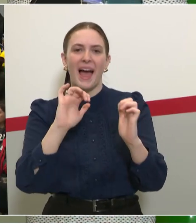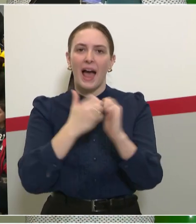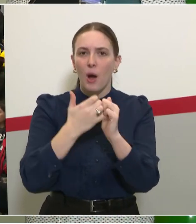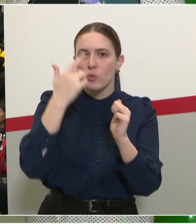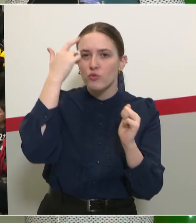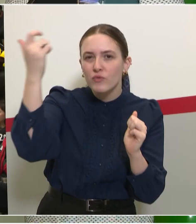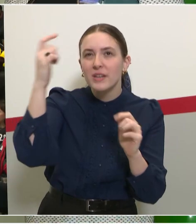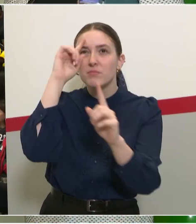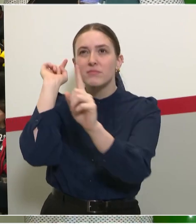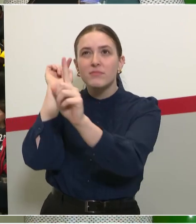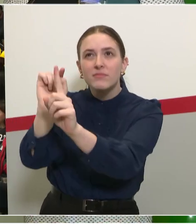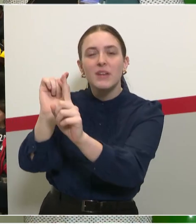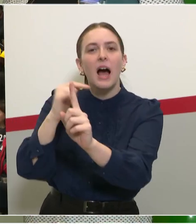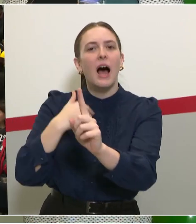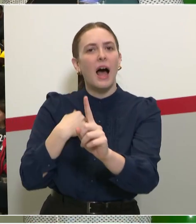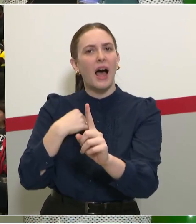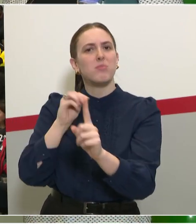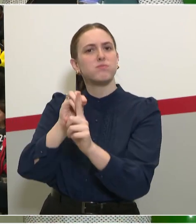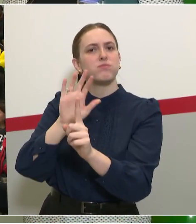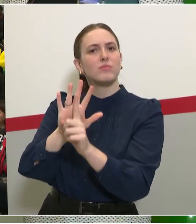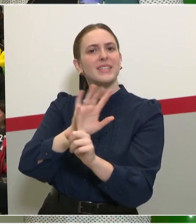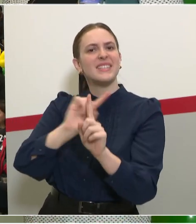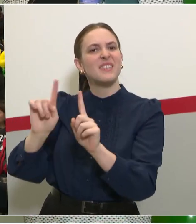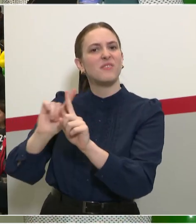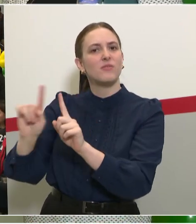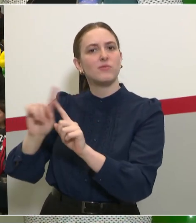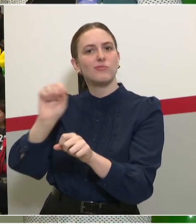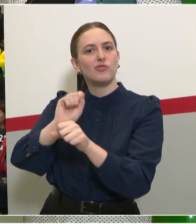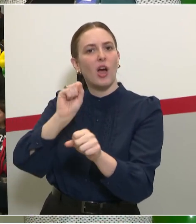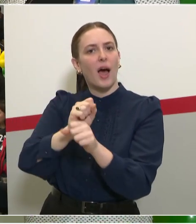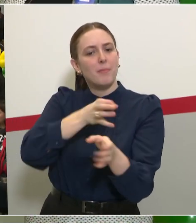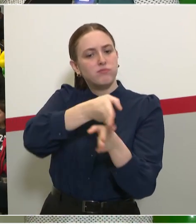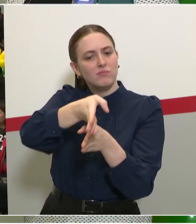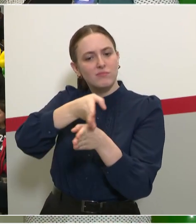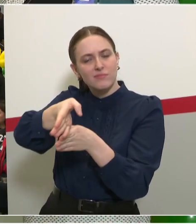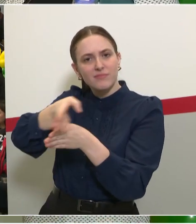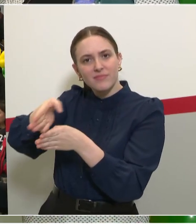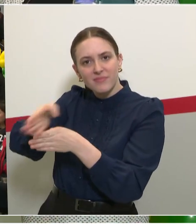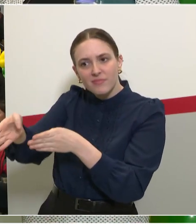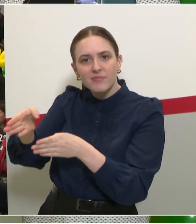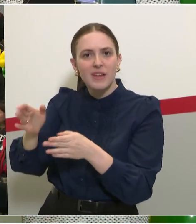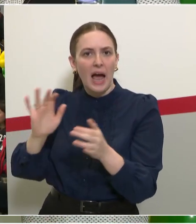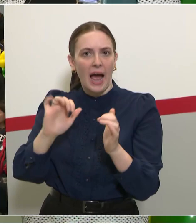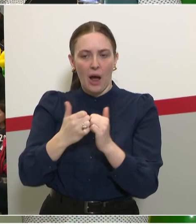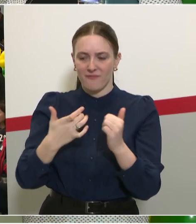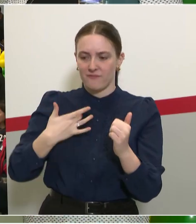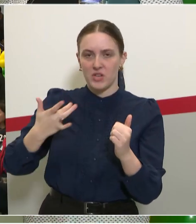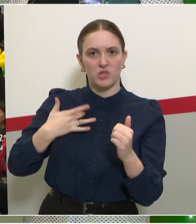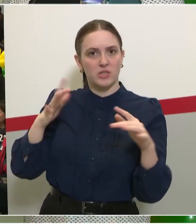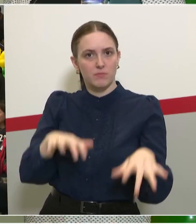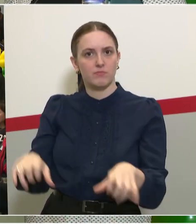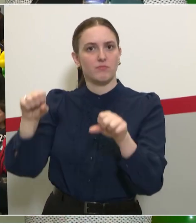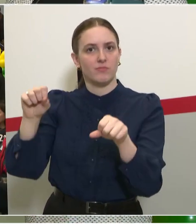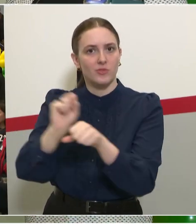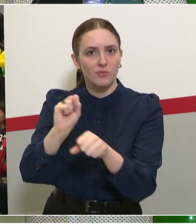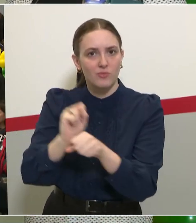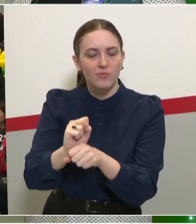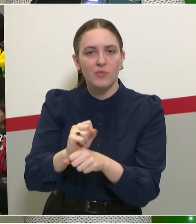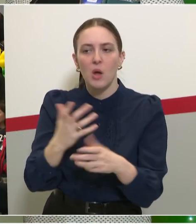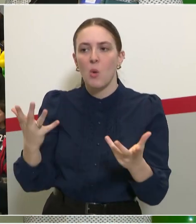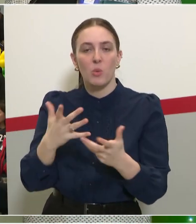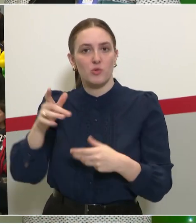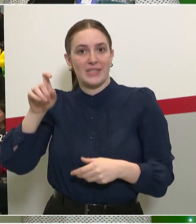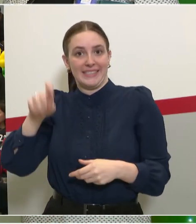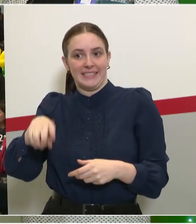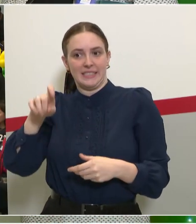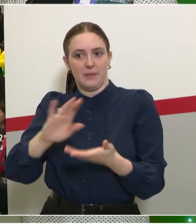I'm exposing them to different occupations, what it is to do the occupation, what it takes to